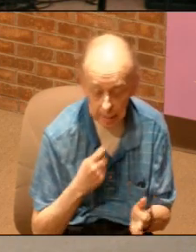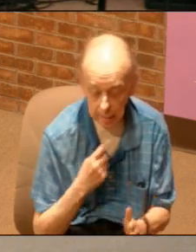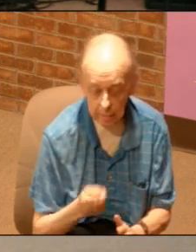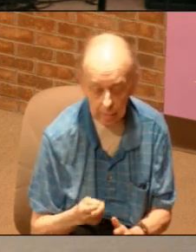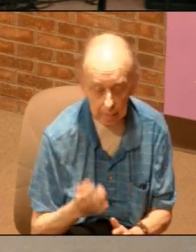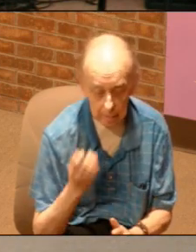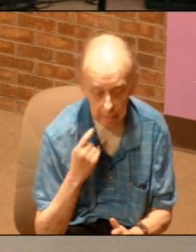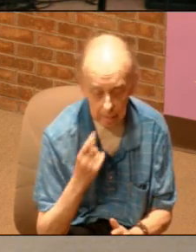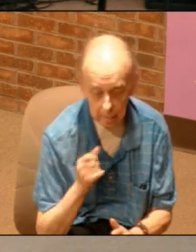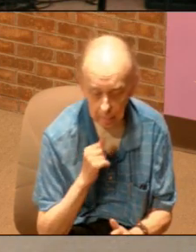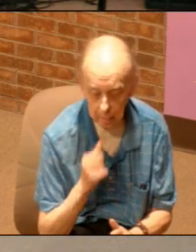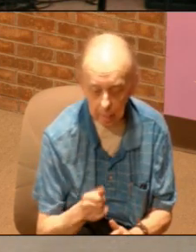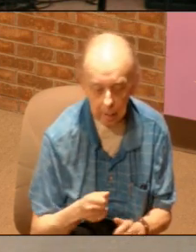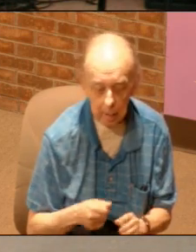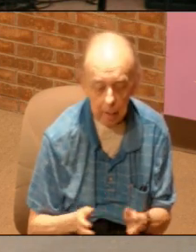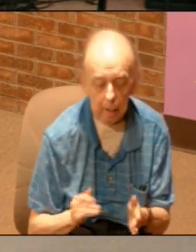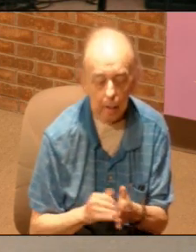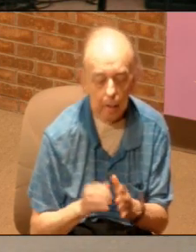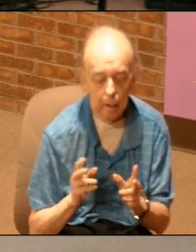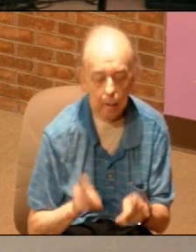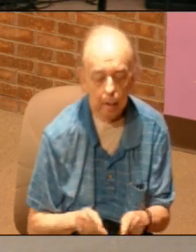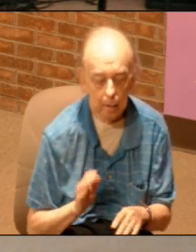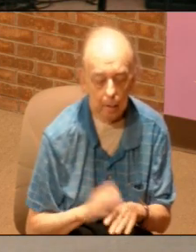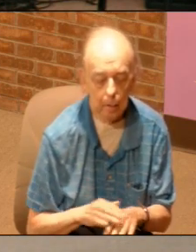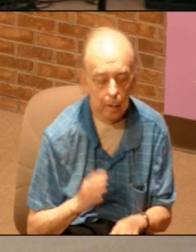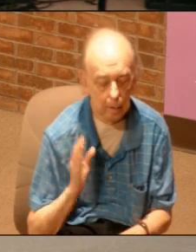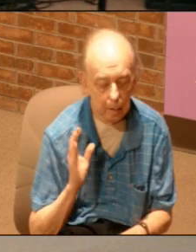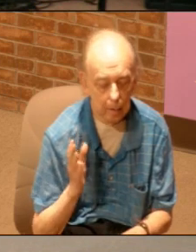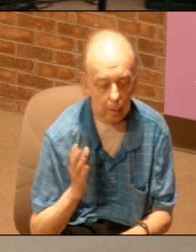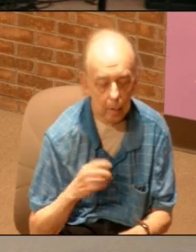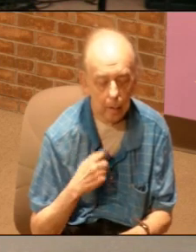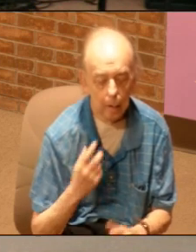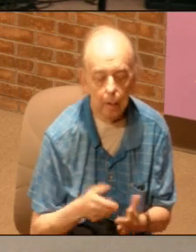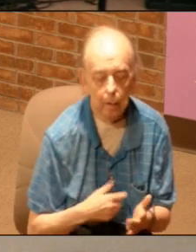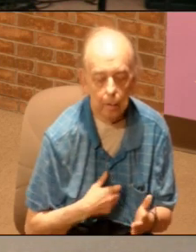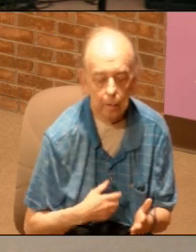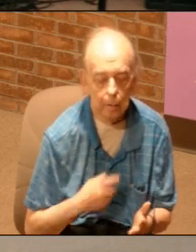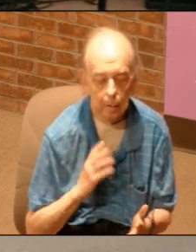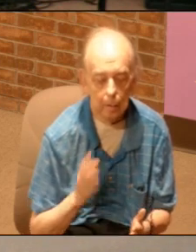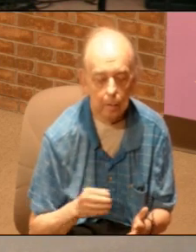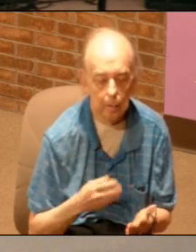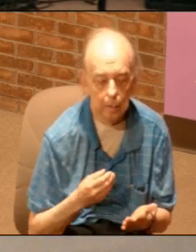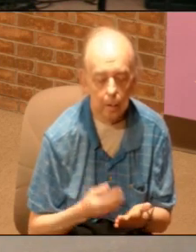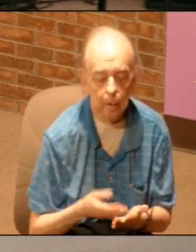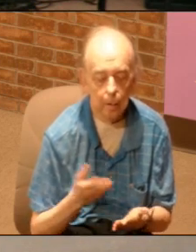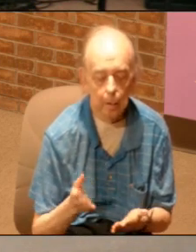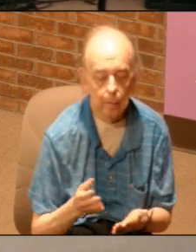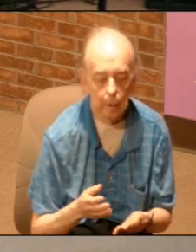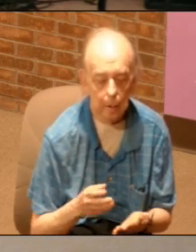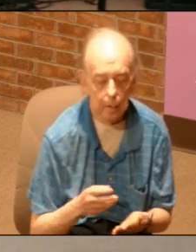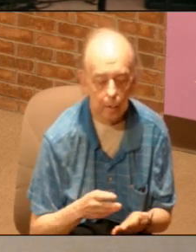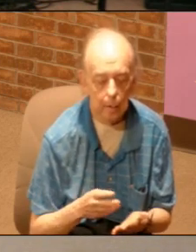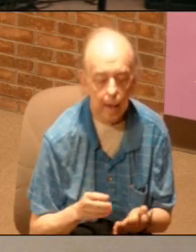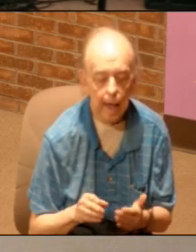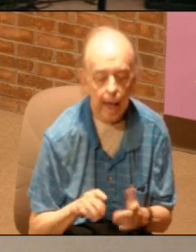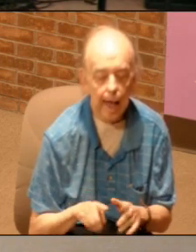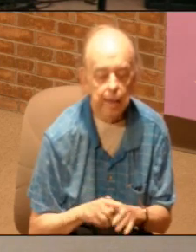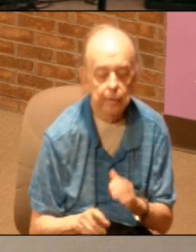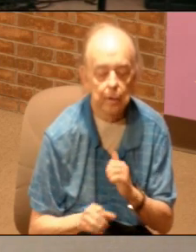saying, if you continue to allow this person on the radio, then we're no longer going to buy your products as